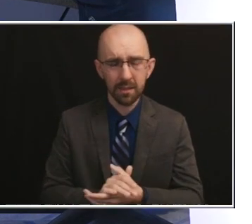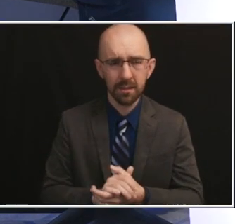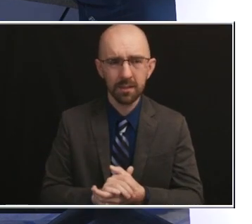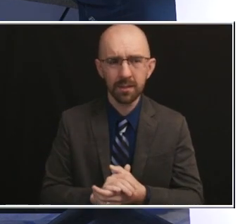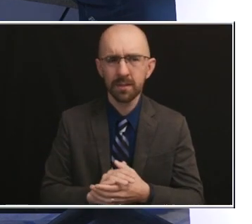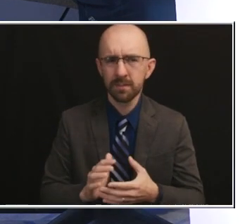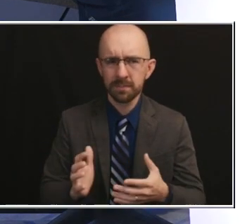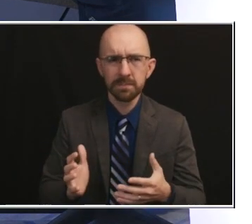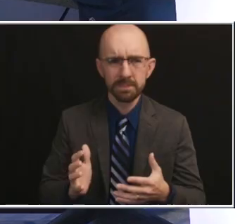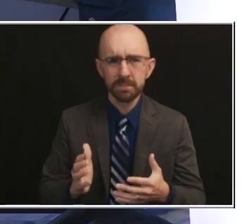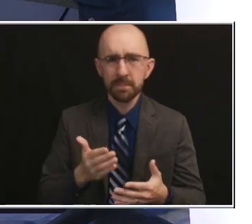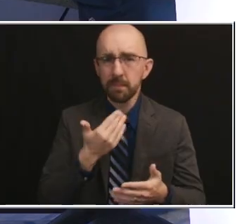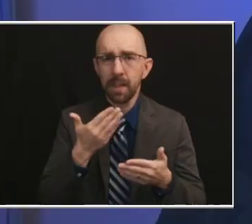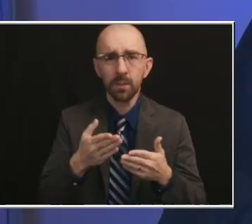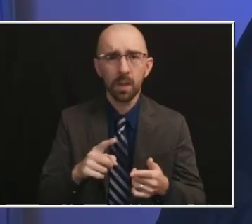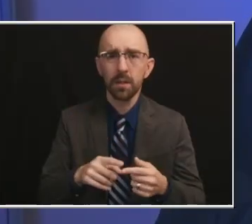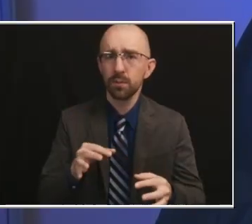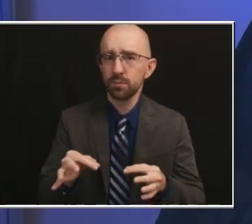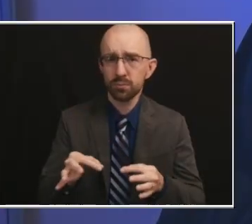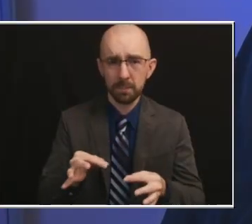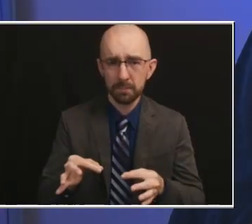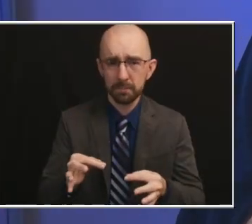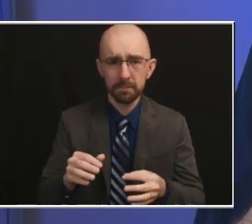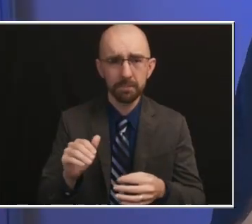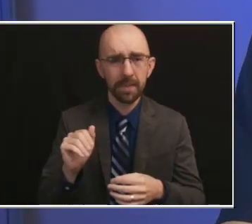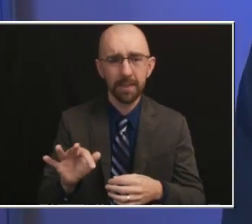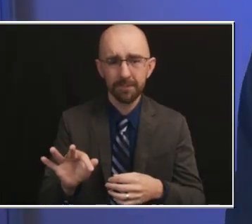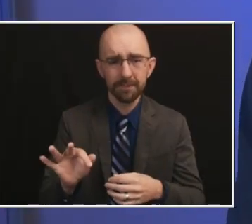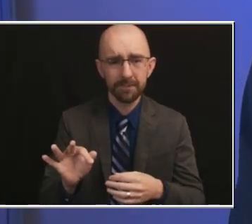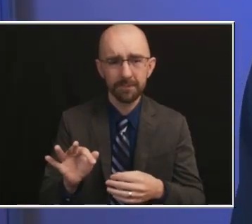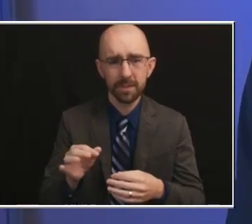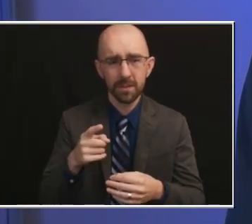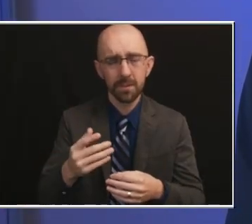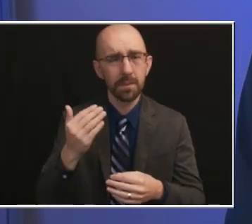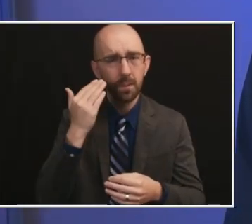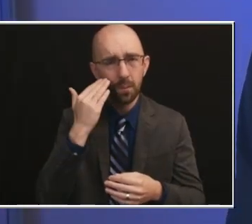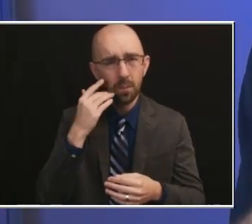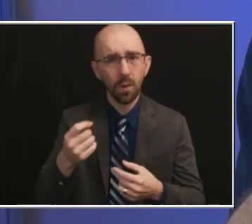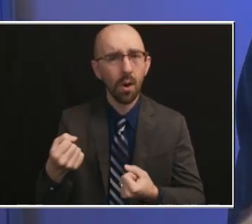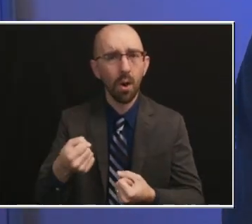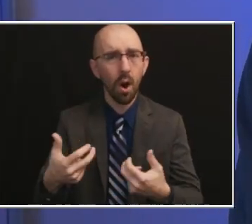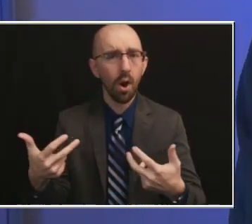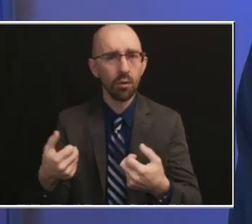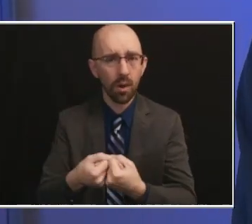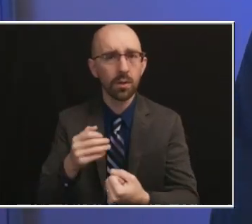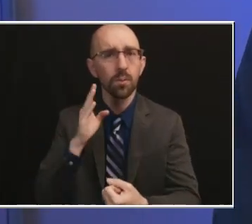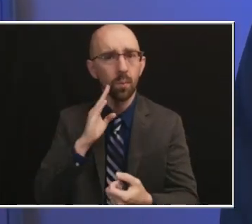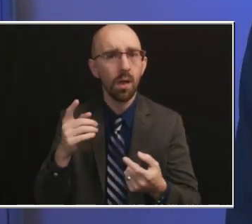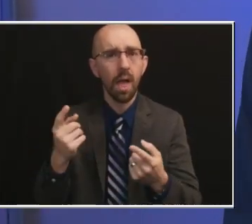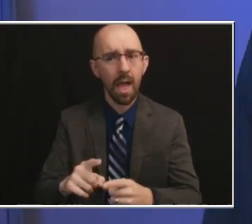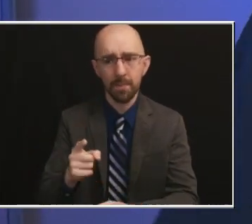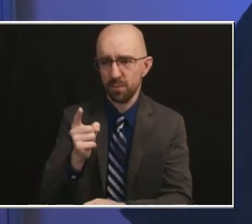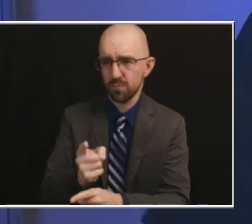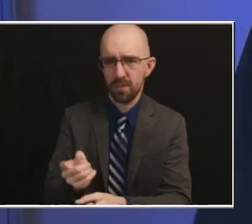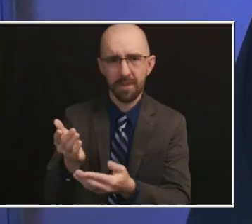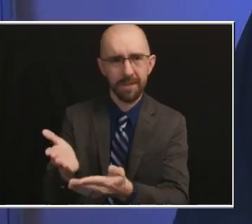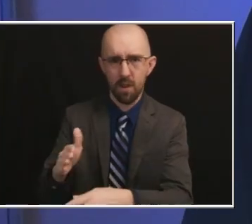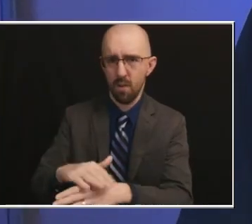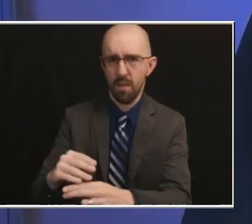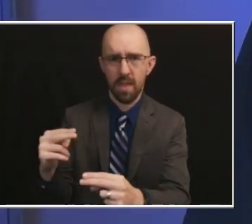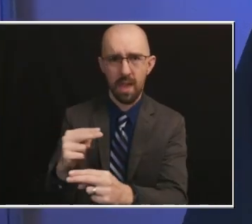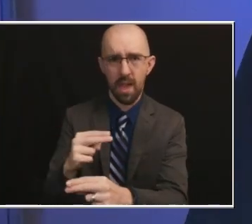The best way I could describe it is if you knew that there was a car crash that was going to happen right in front of you on the highway as you're